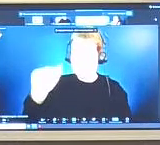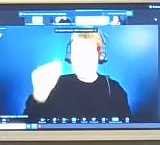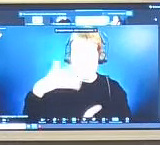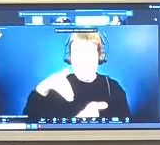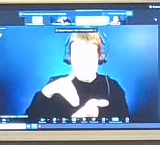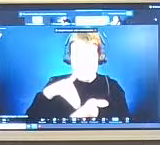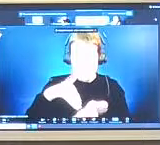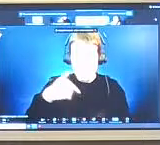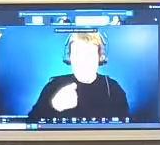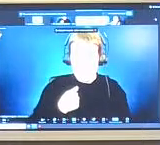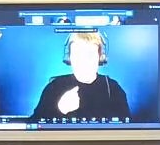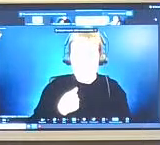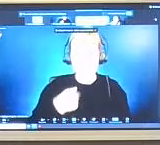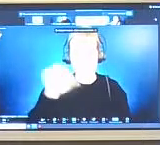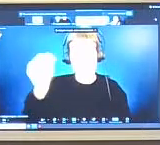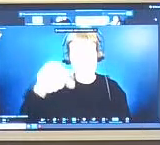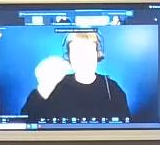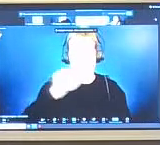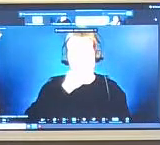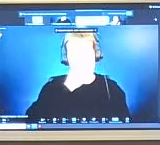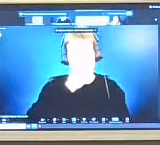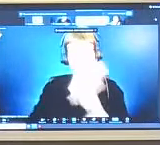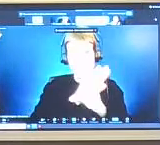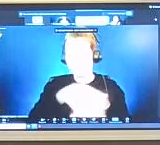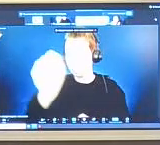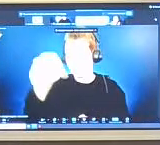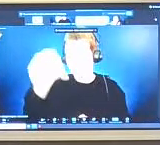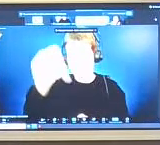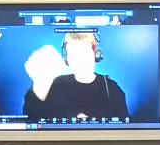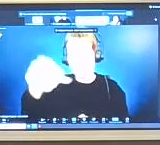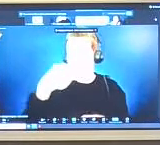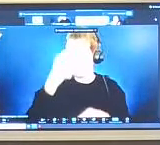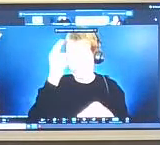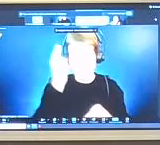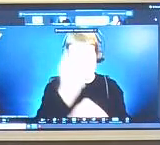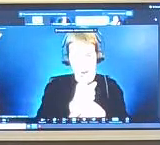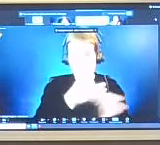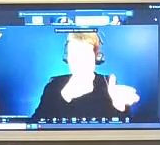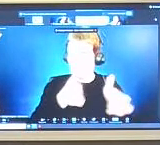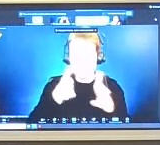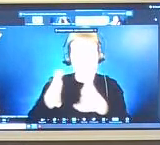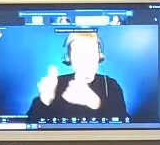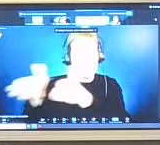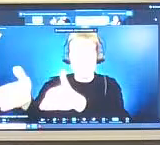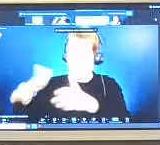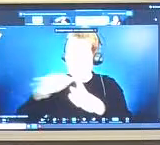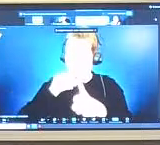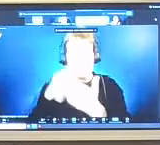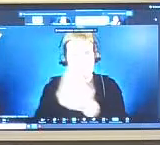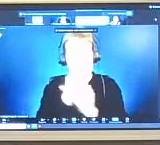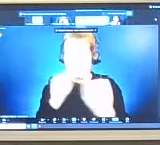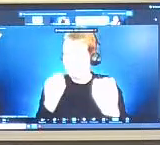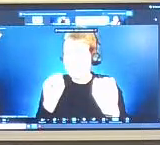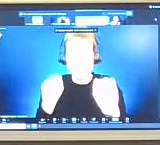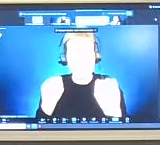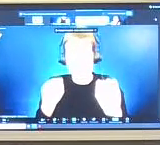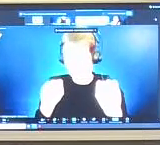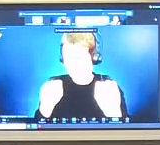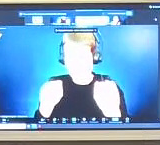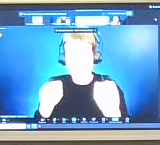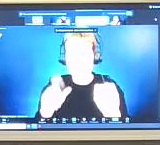can attest all about College of Charleston needs